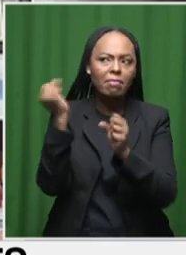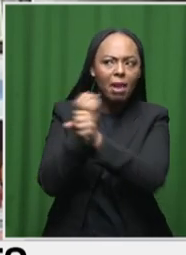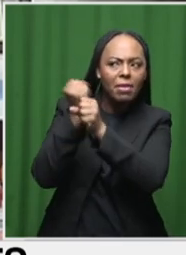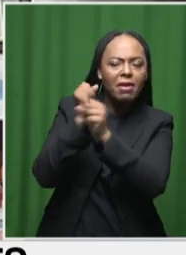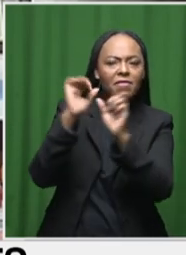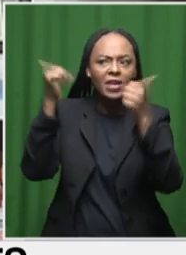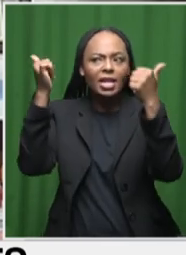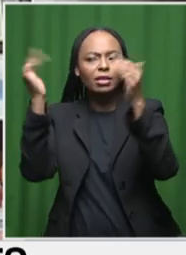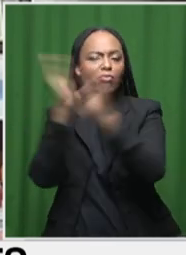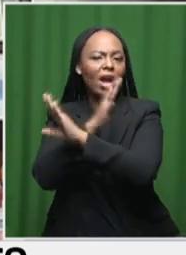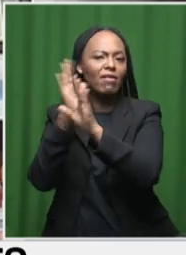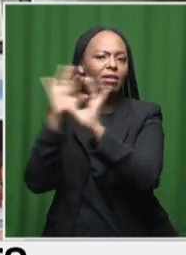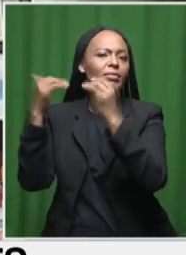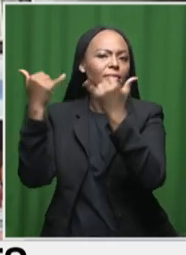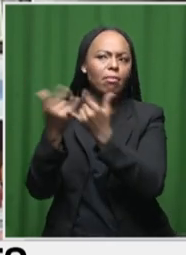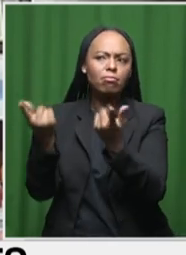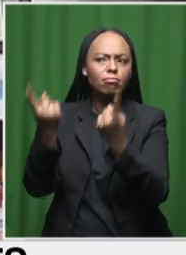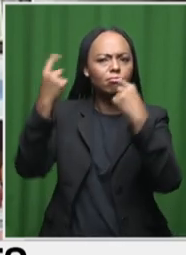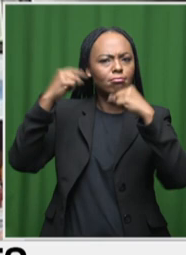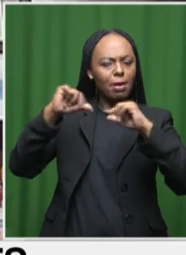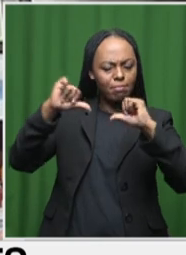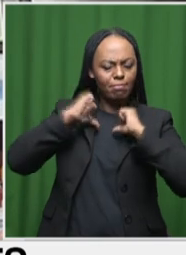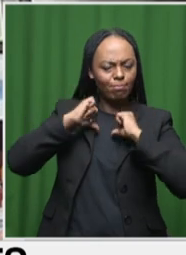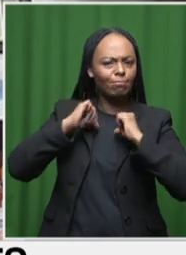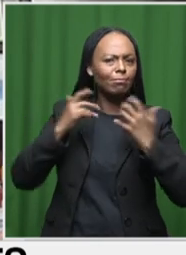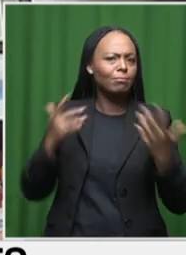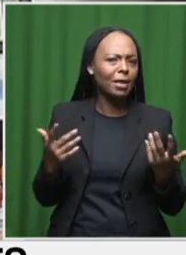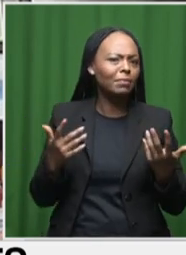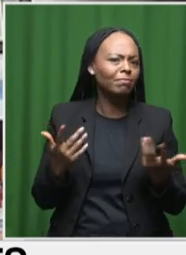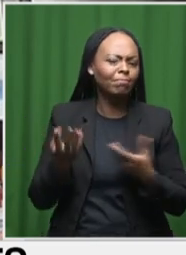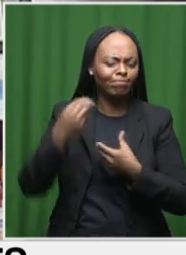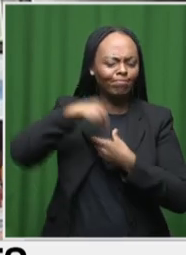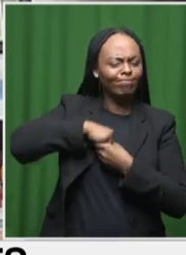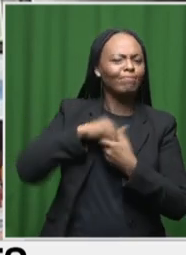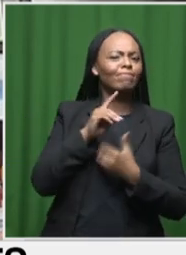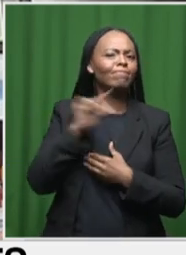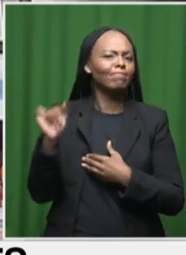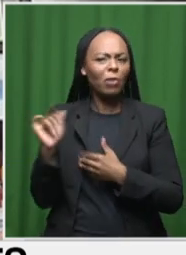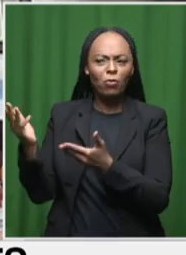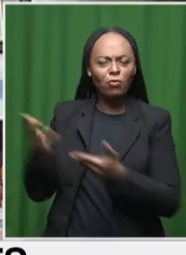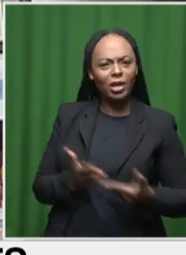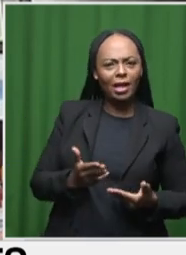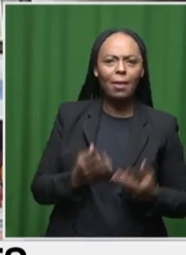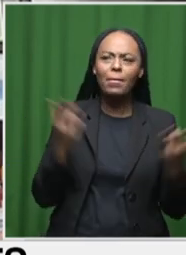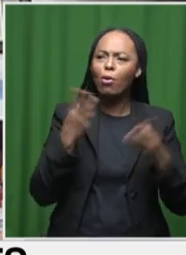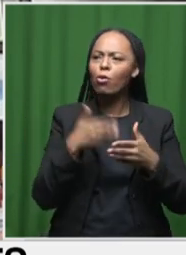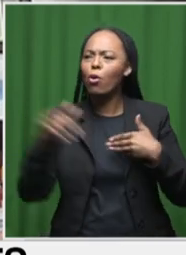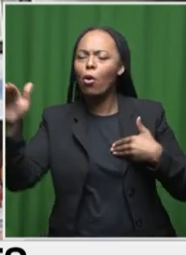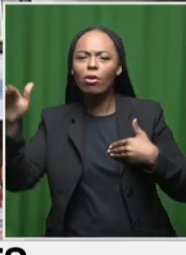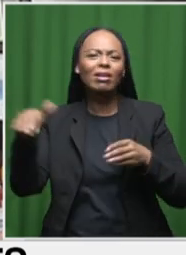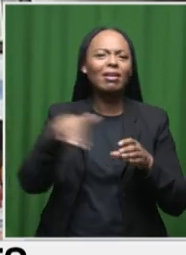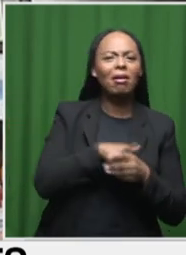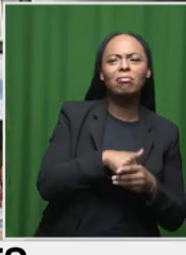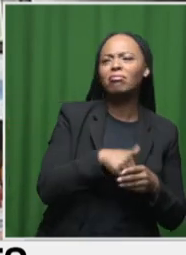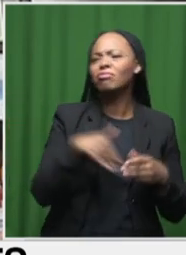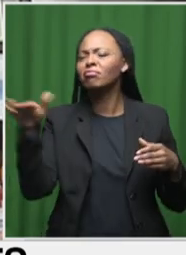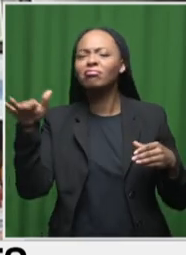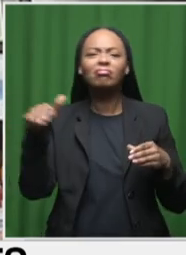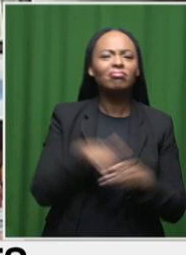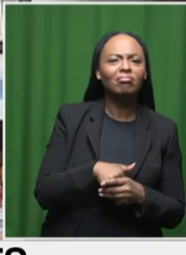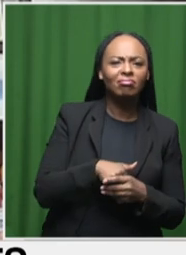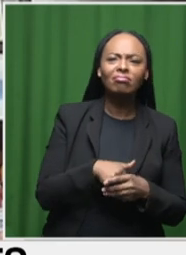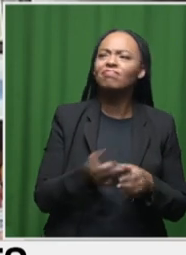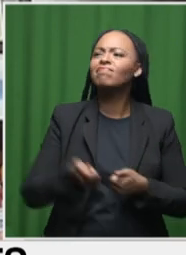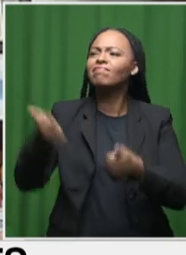private sector opportunities, she may very well say it's time to come back to the DA. People come, people go. The point is, they are very, very